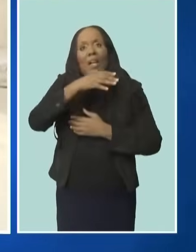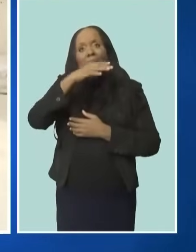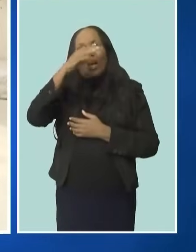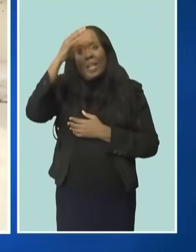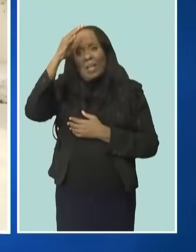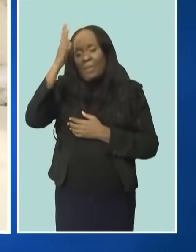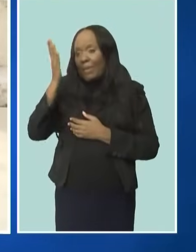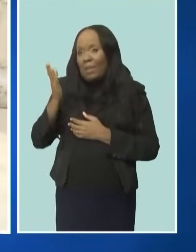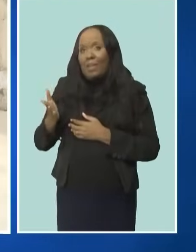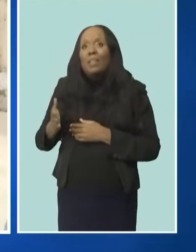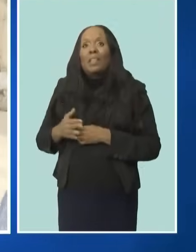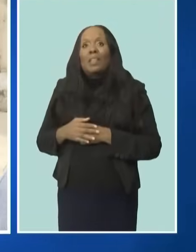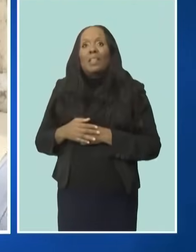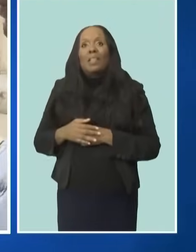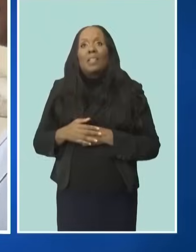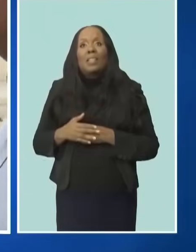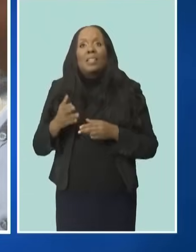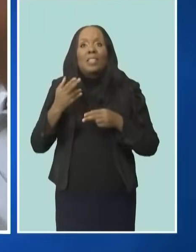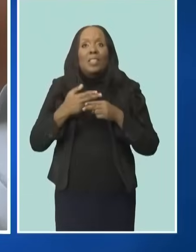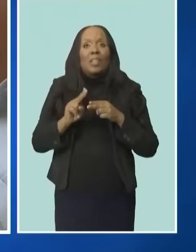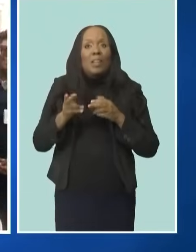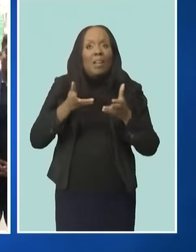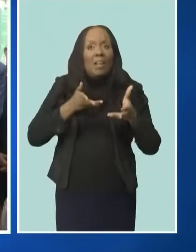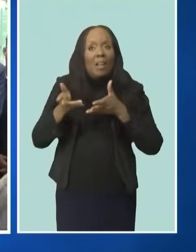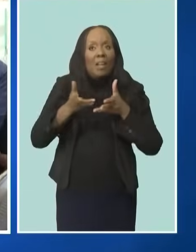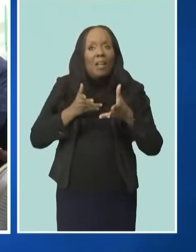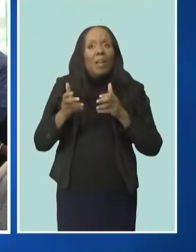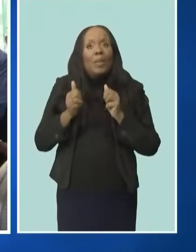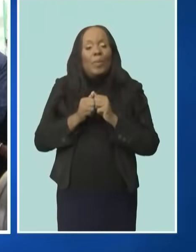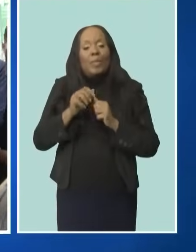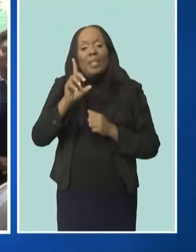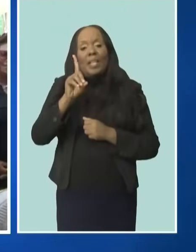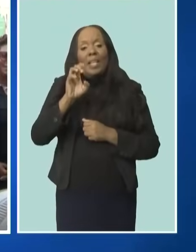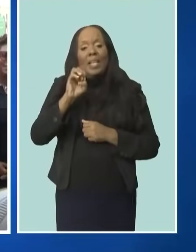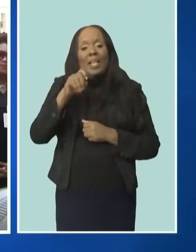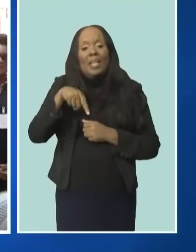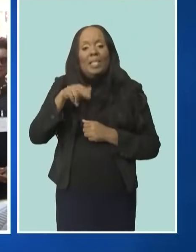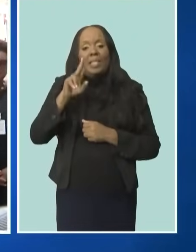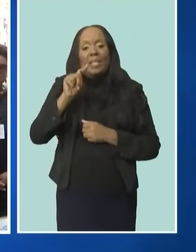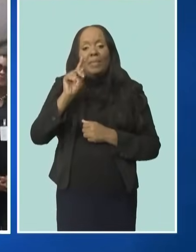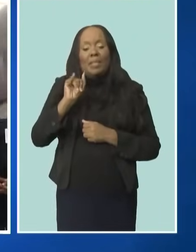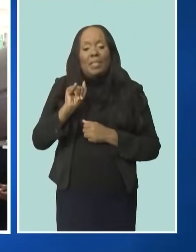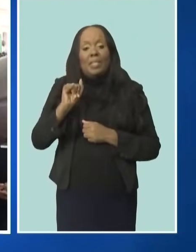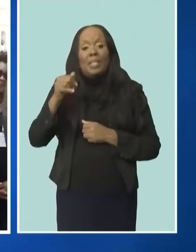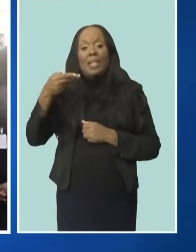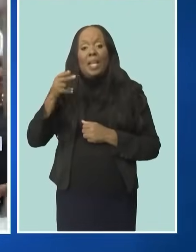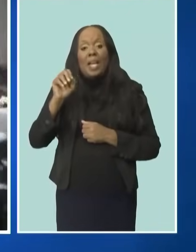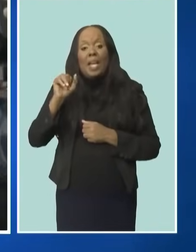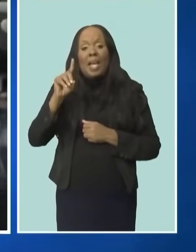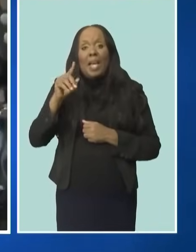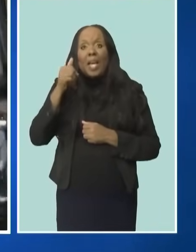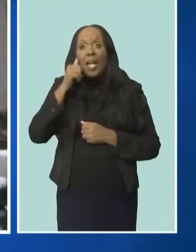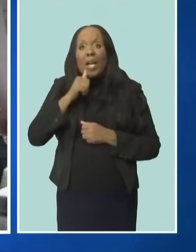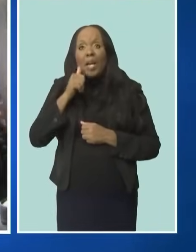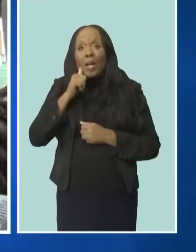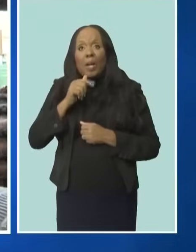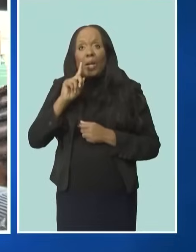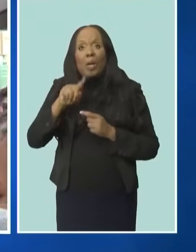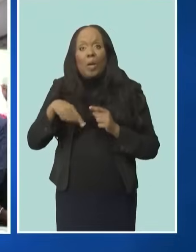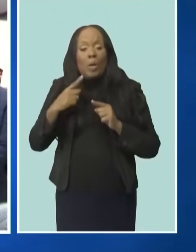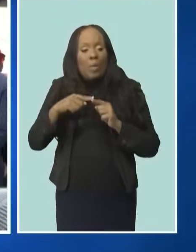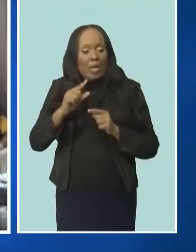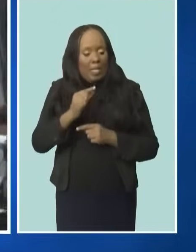Blackman before having a brief conversation with Deputy Head Girl at St. Albans School, Rakayla Haynes, as she pinned a corsage on